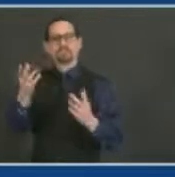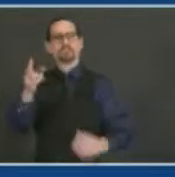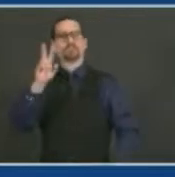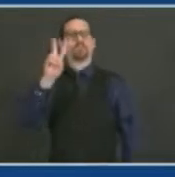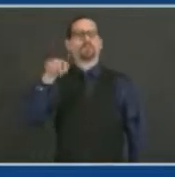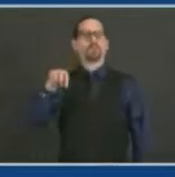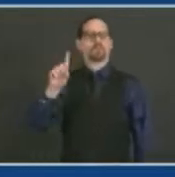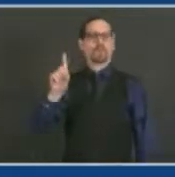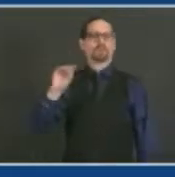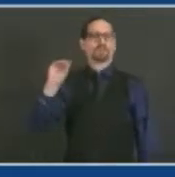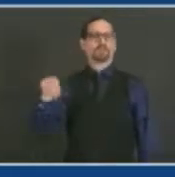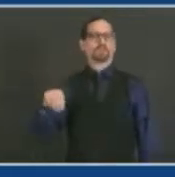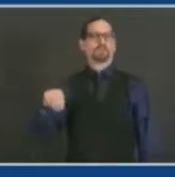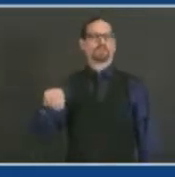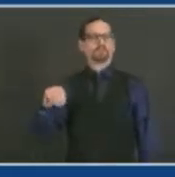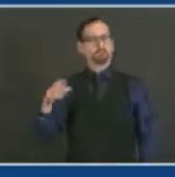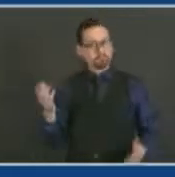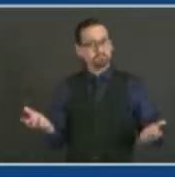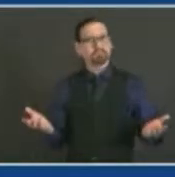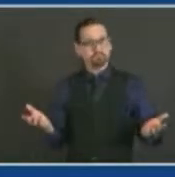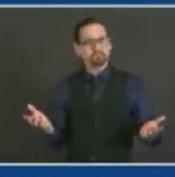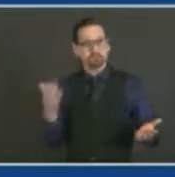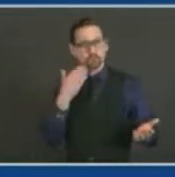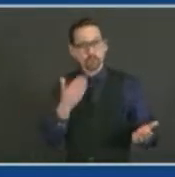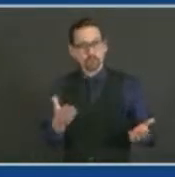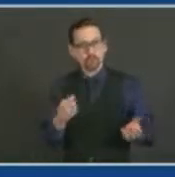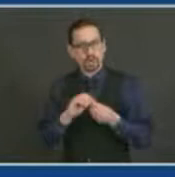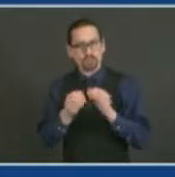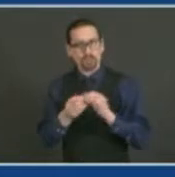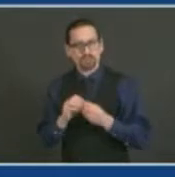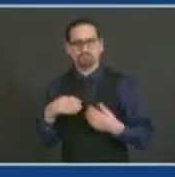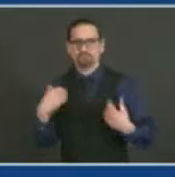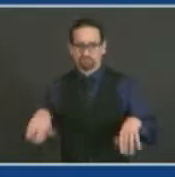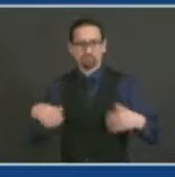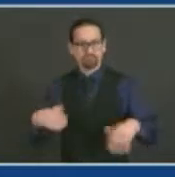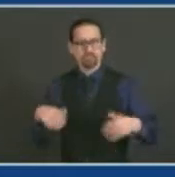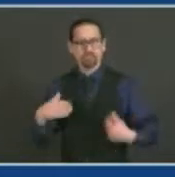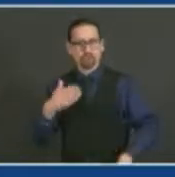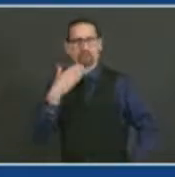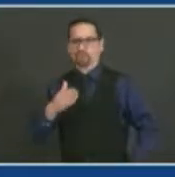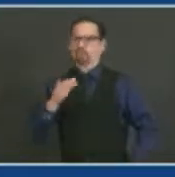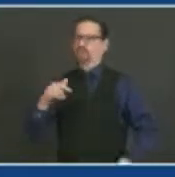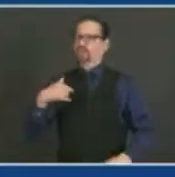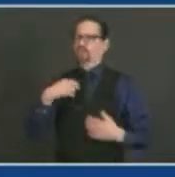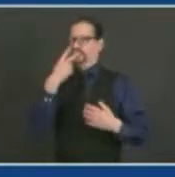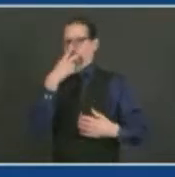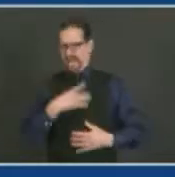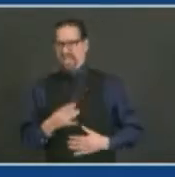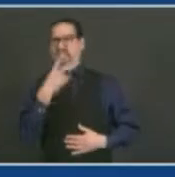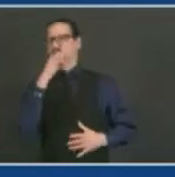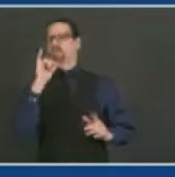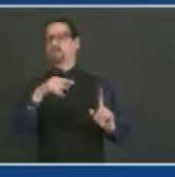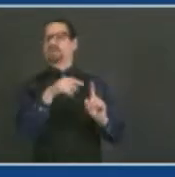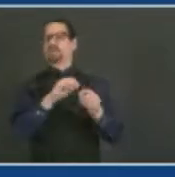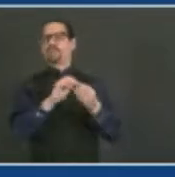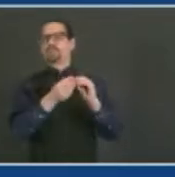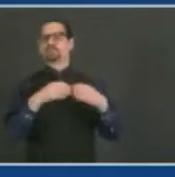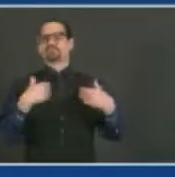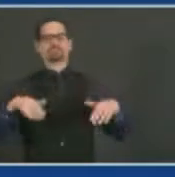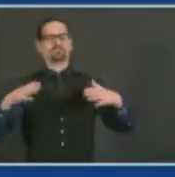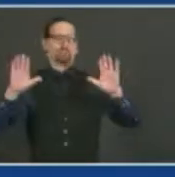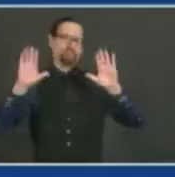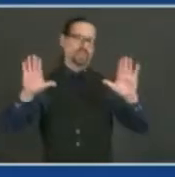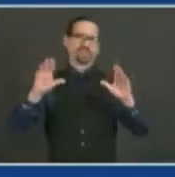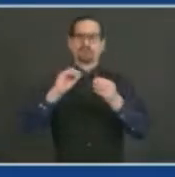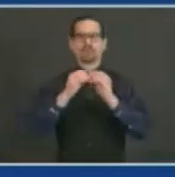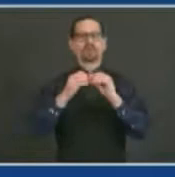2.1%. This continues to be very encouraging. It's exactly the direction we want to continue to